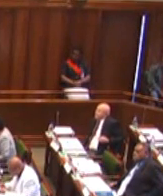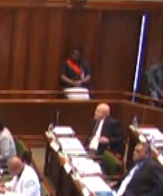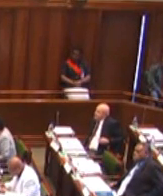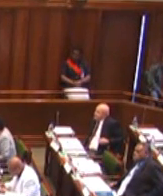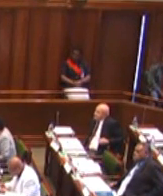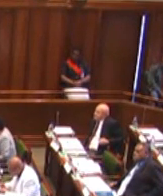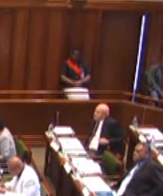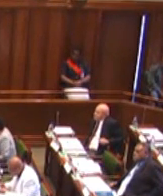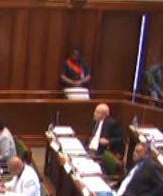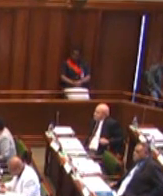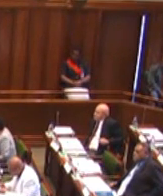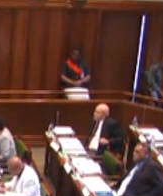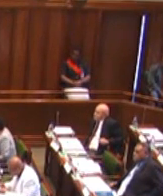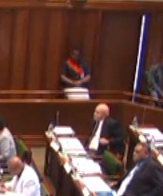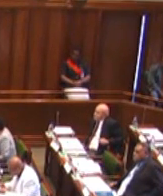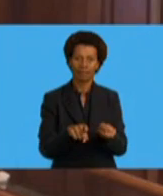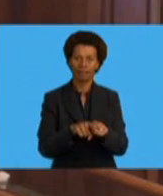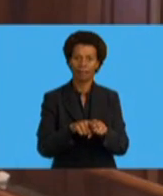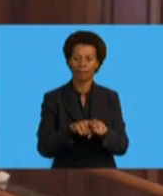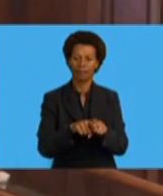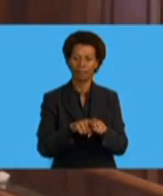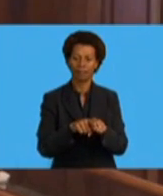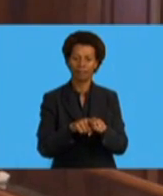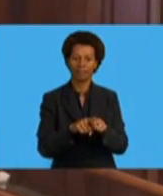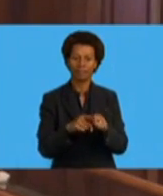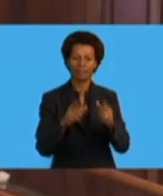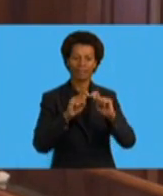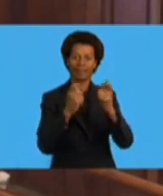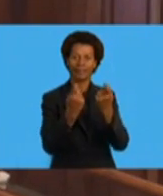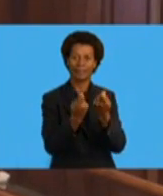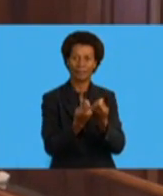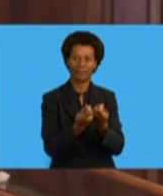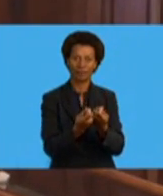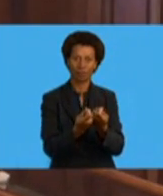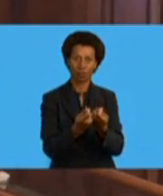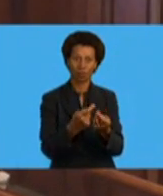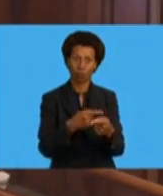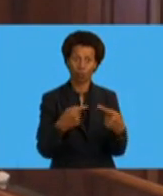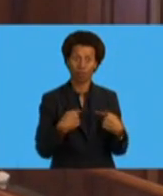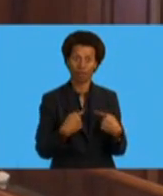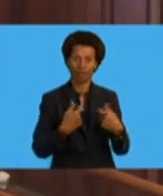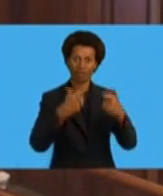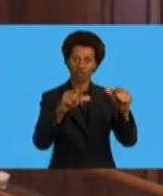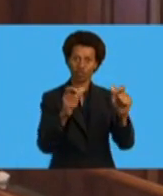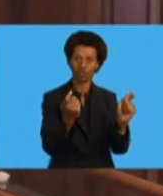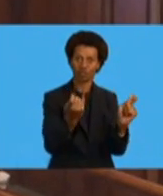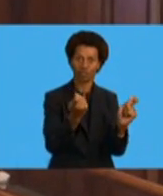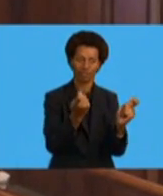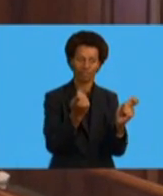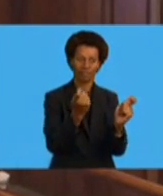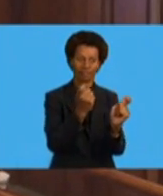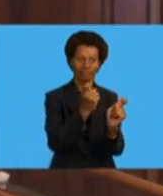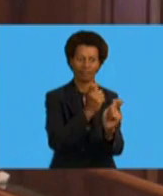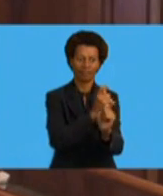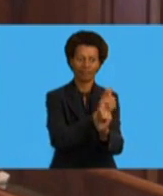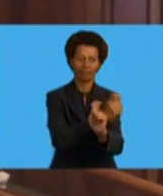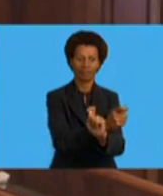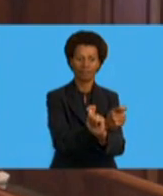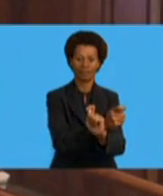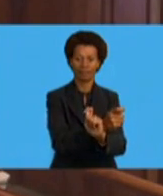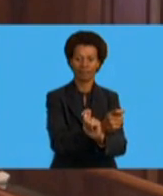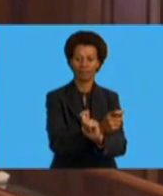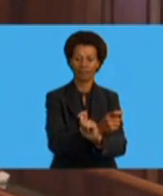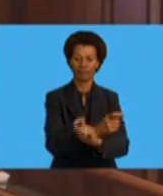the same successful team that has produced the transformation of the past decade. Stability,